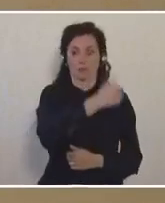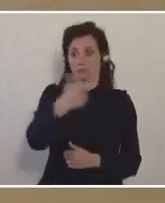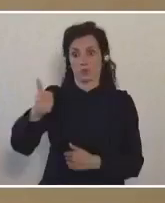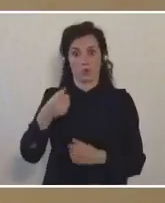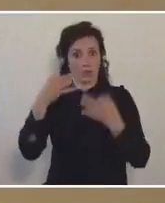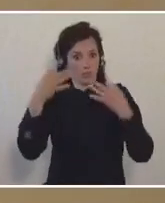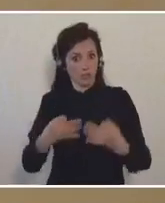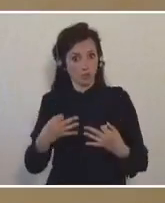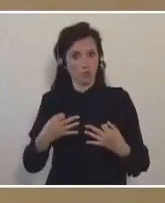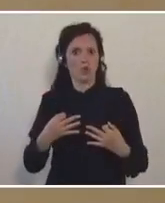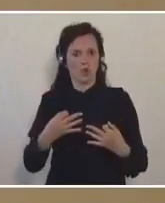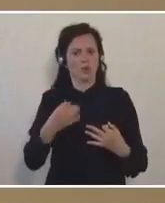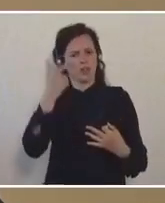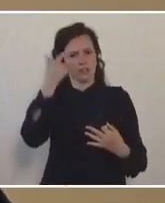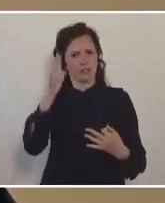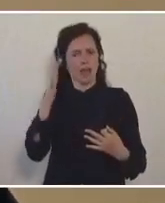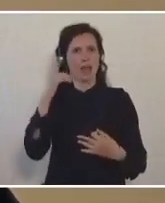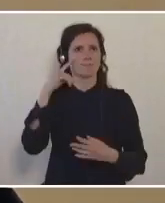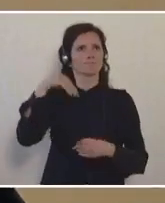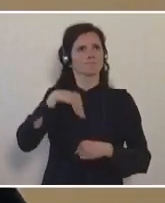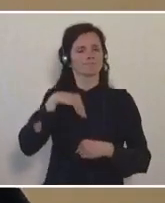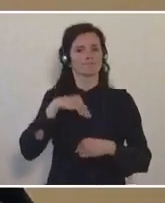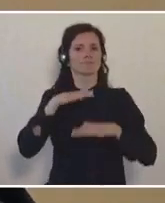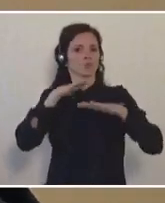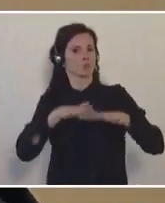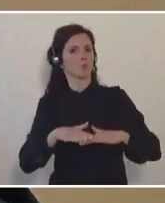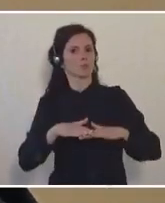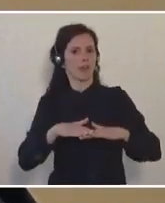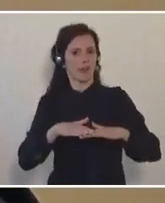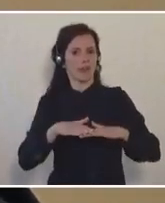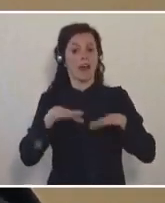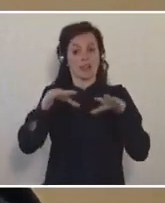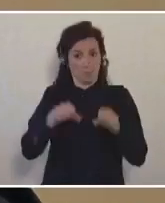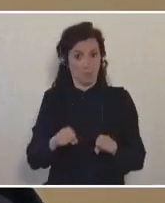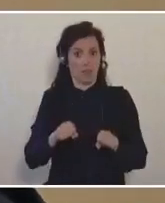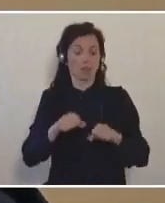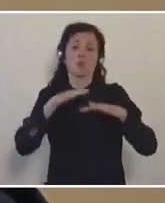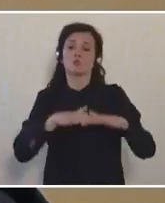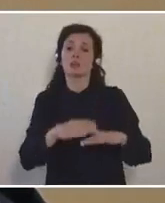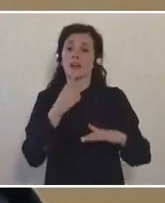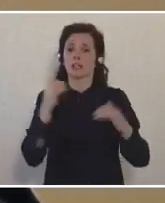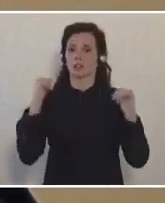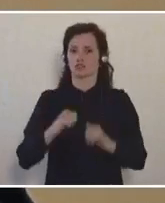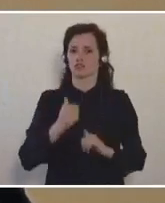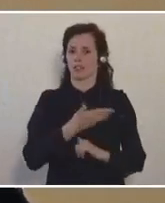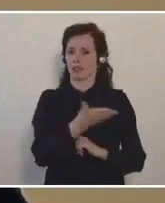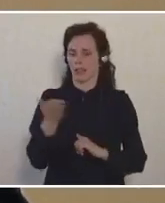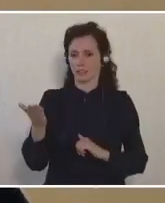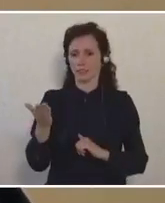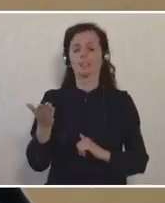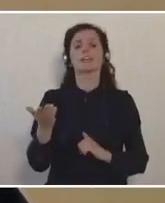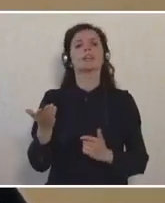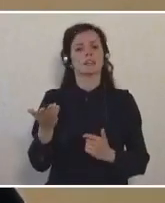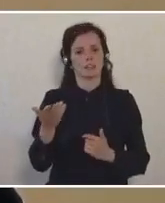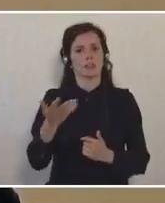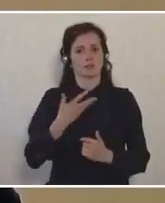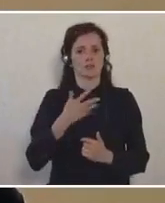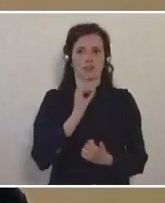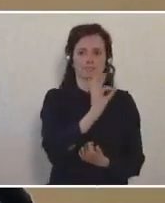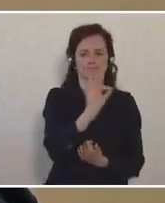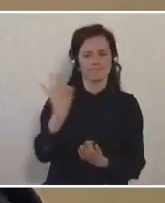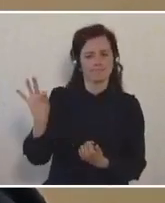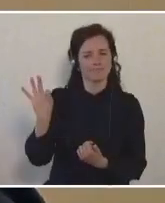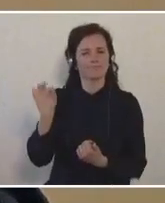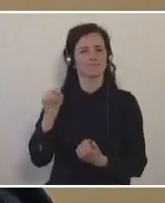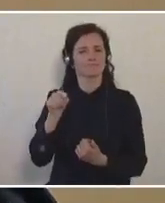nature. So do you see anything in what unfolded today that would prevent that